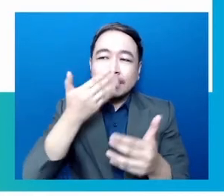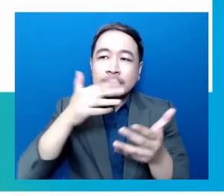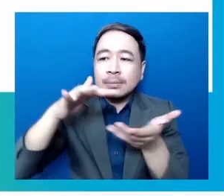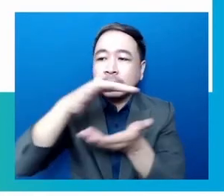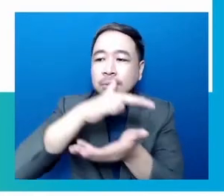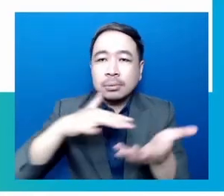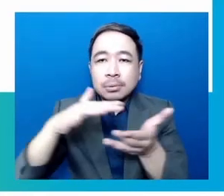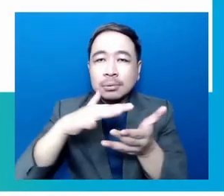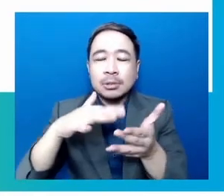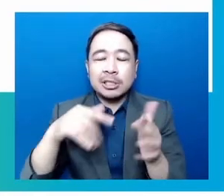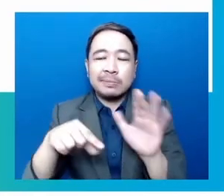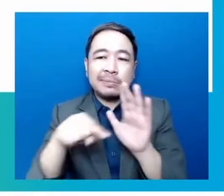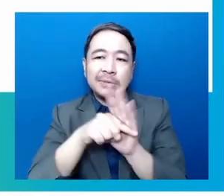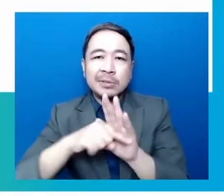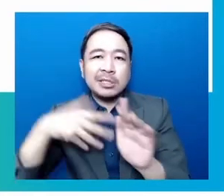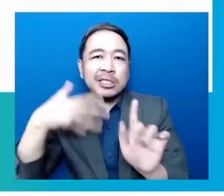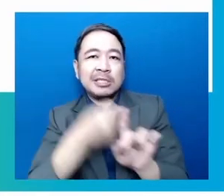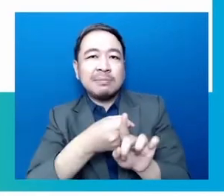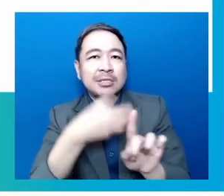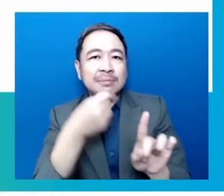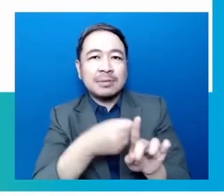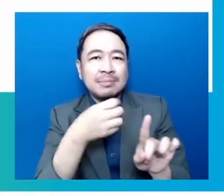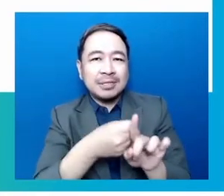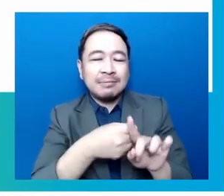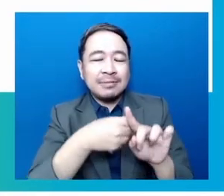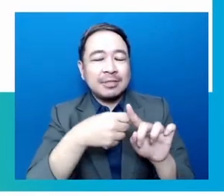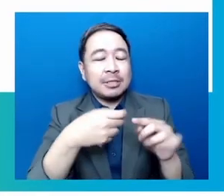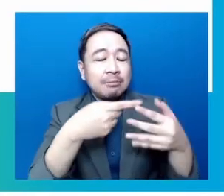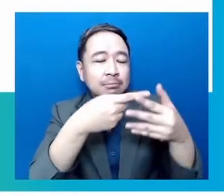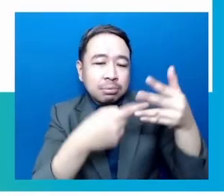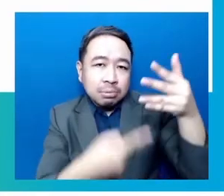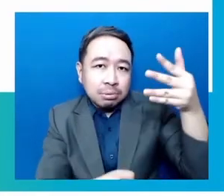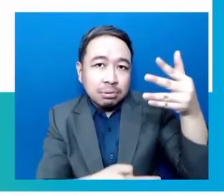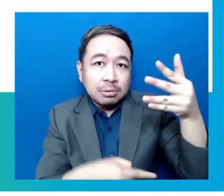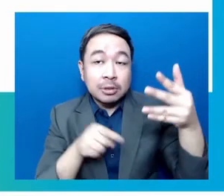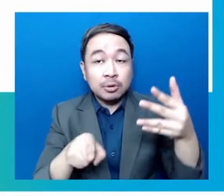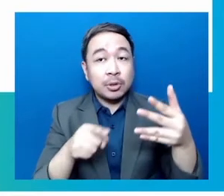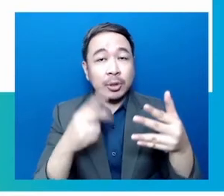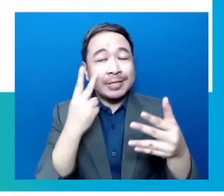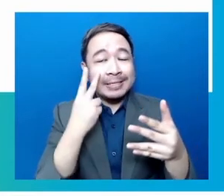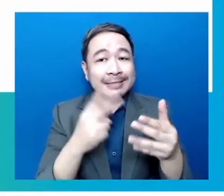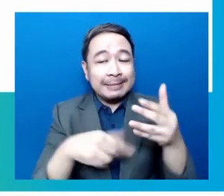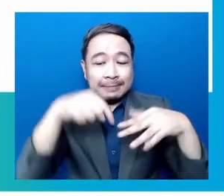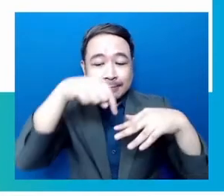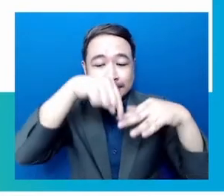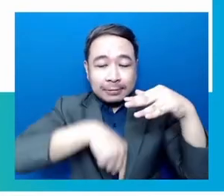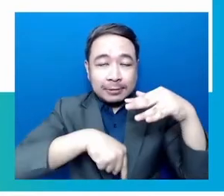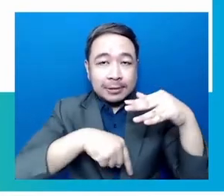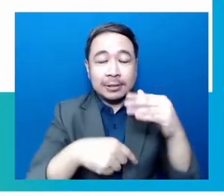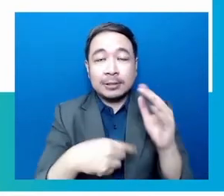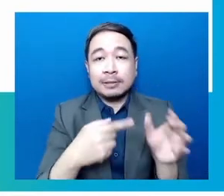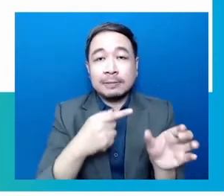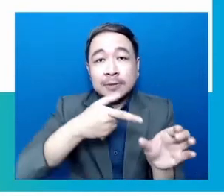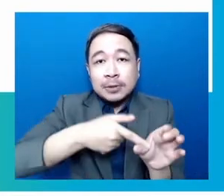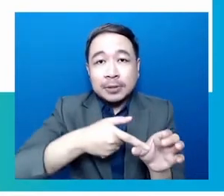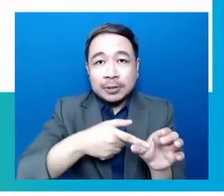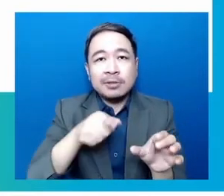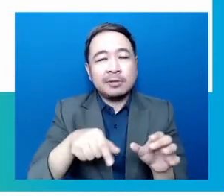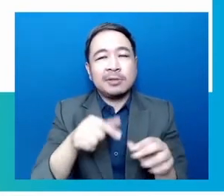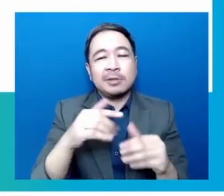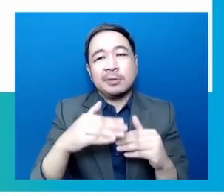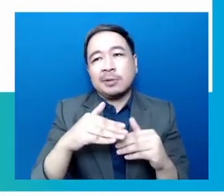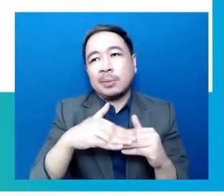factors. Data revealed that in terms of installed capacity, fossil fuels actually comprise half of